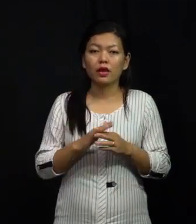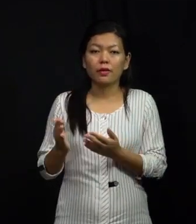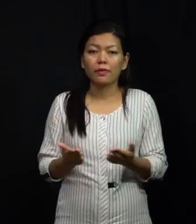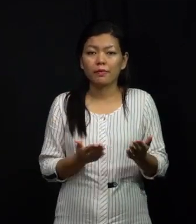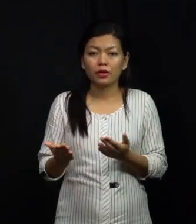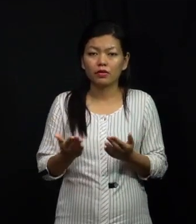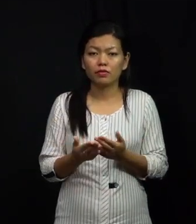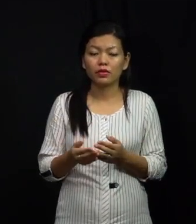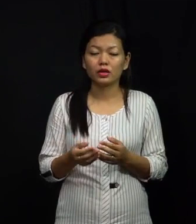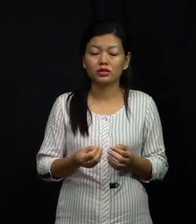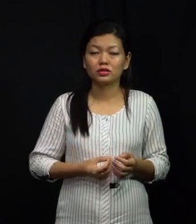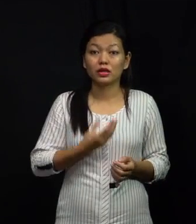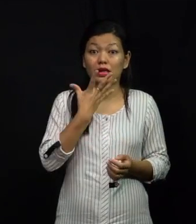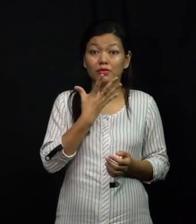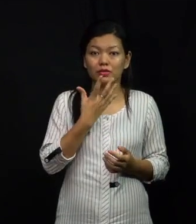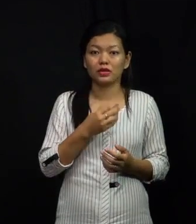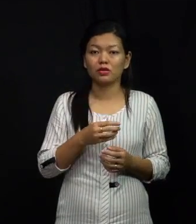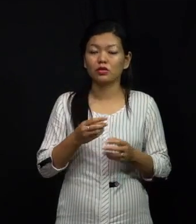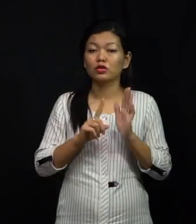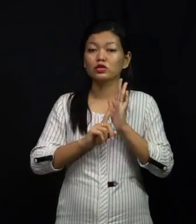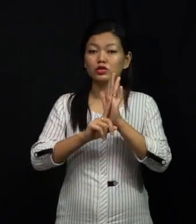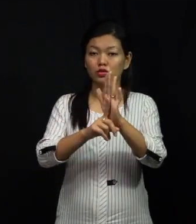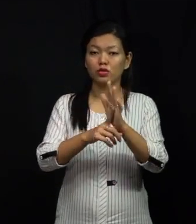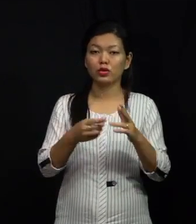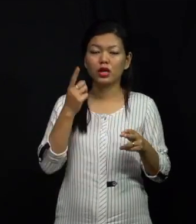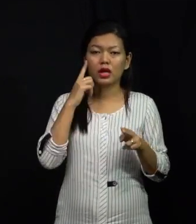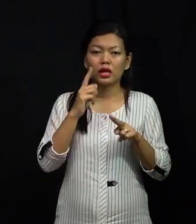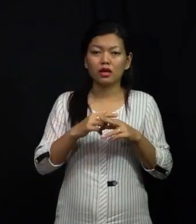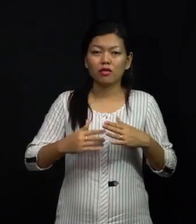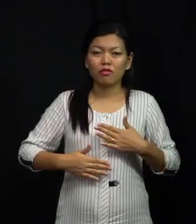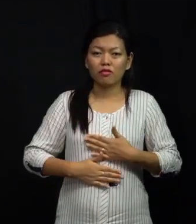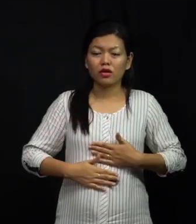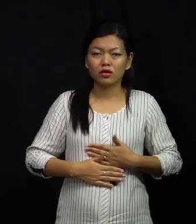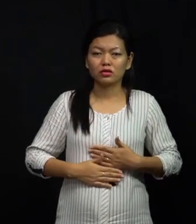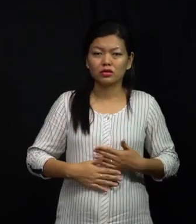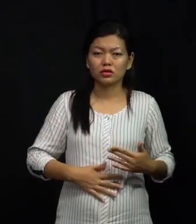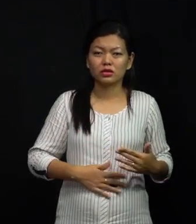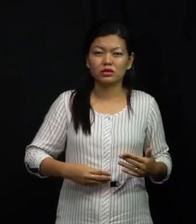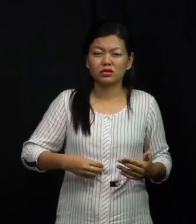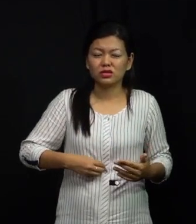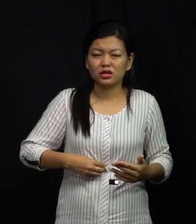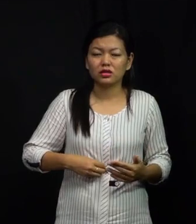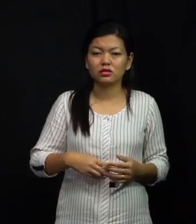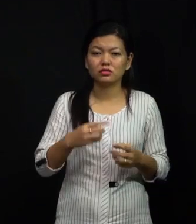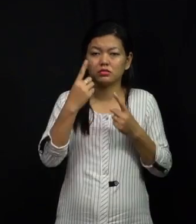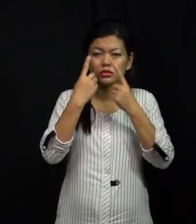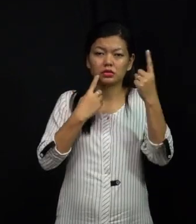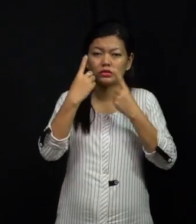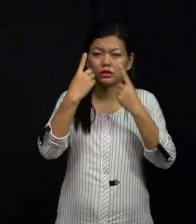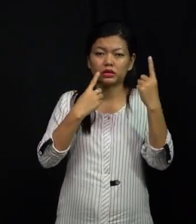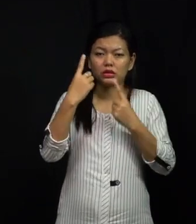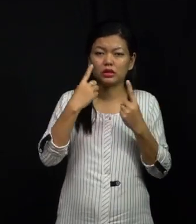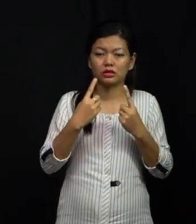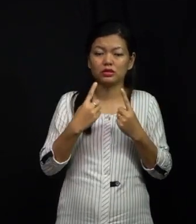For example, if the child is feeling hungry, then definitely it'll cry, right? And it'll try to get the attention